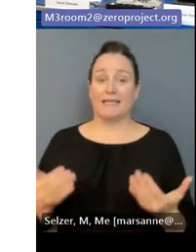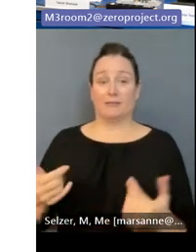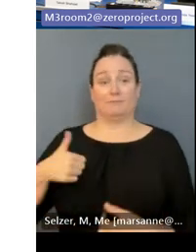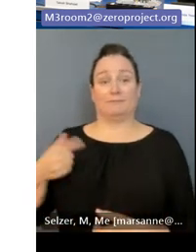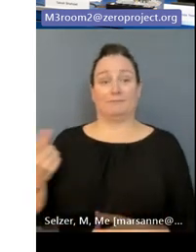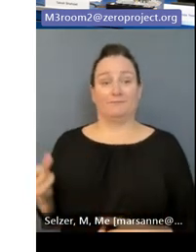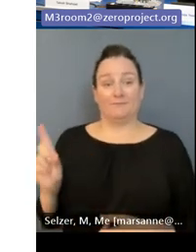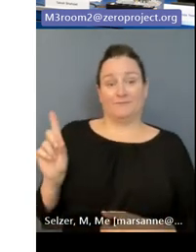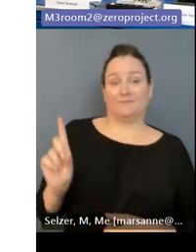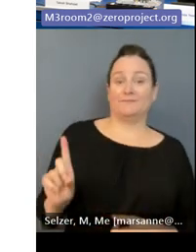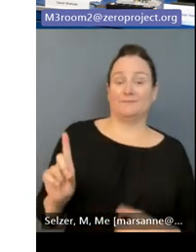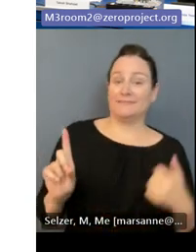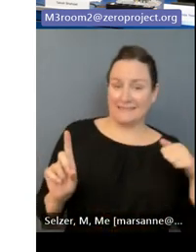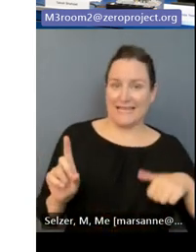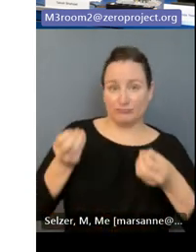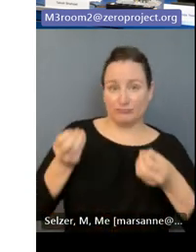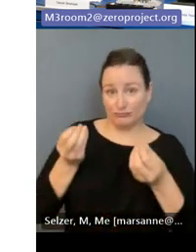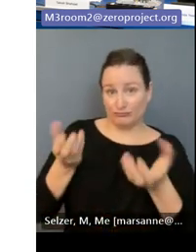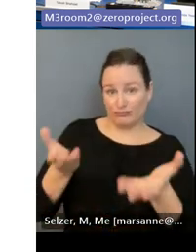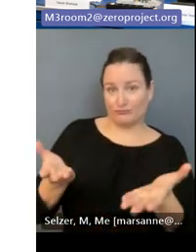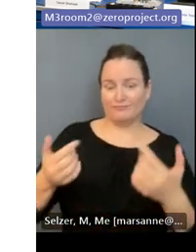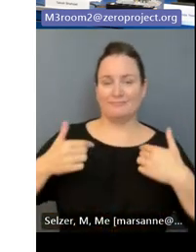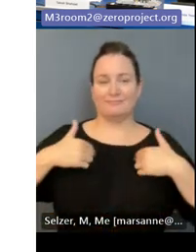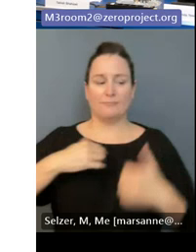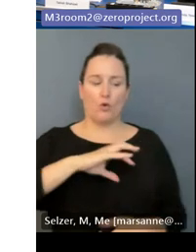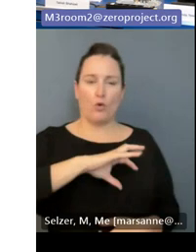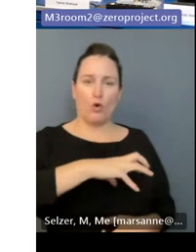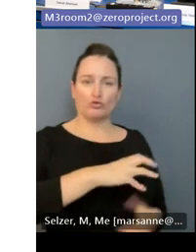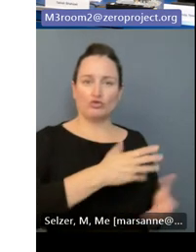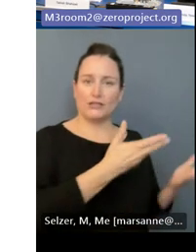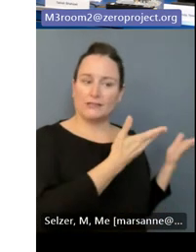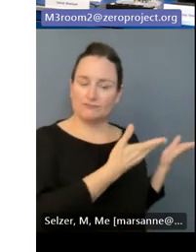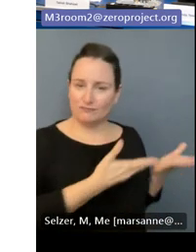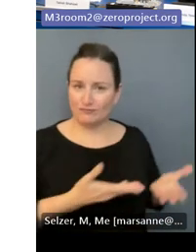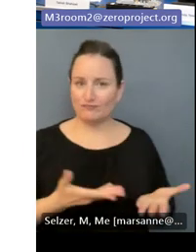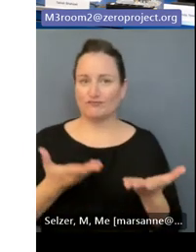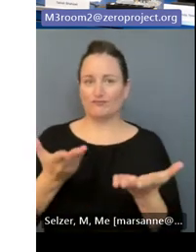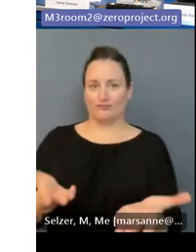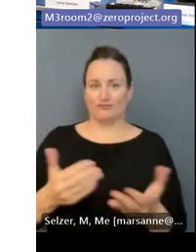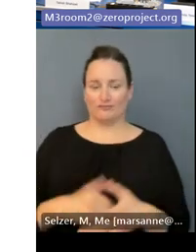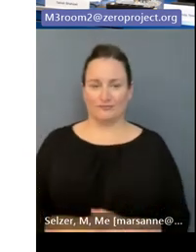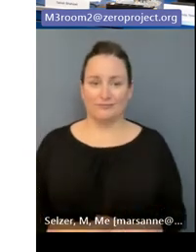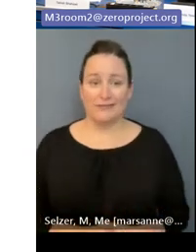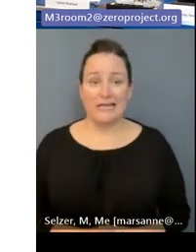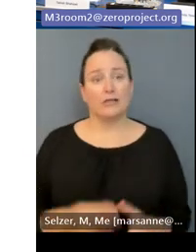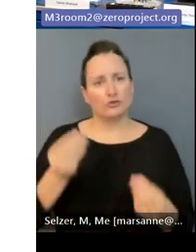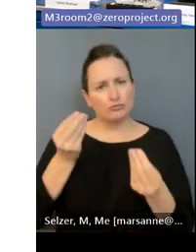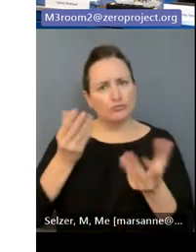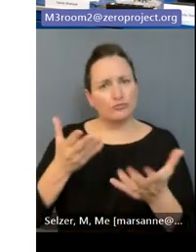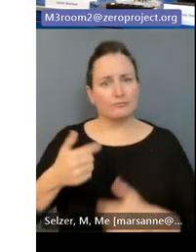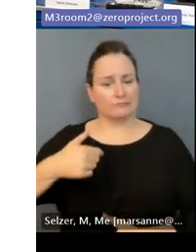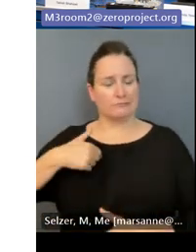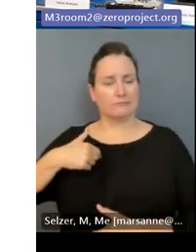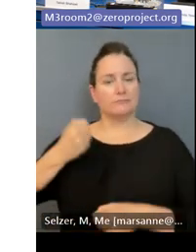country at the Zero Project Conference and talk about the work KDSP does back home.